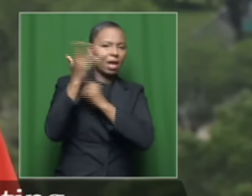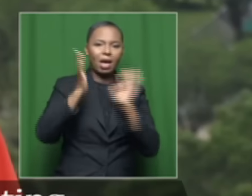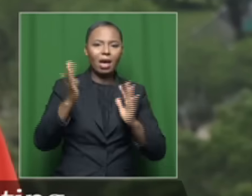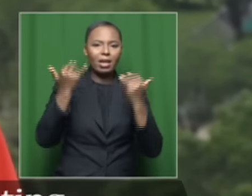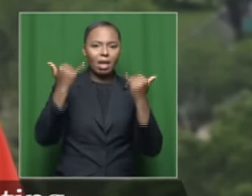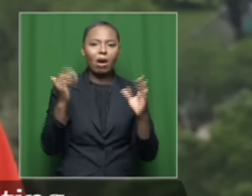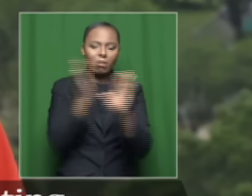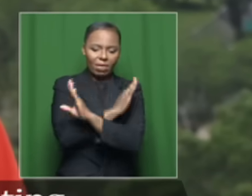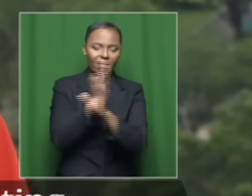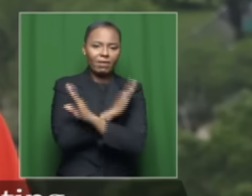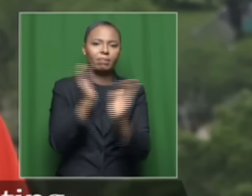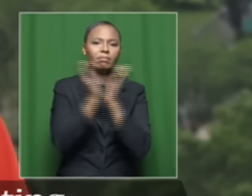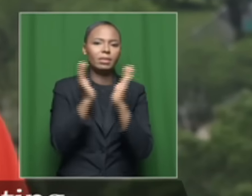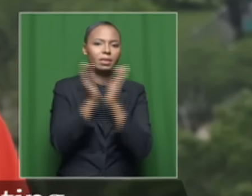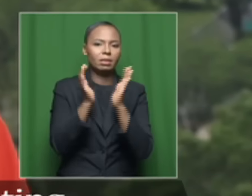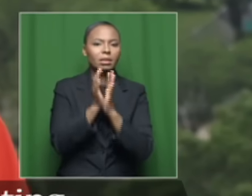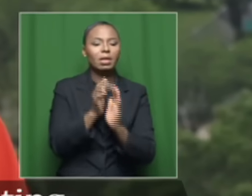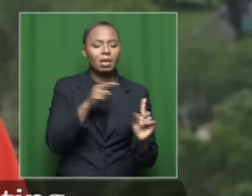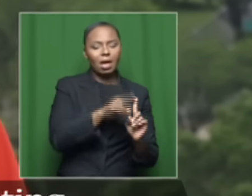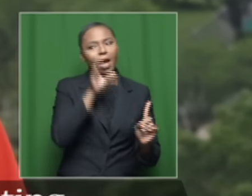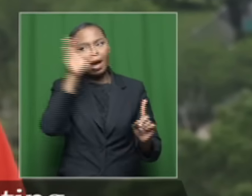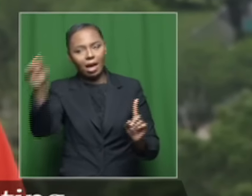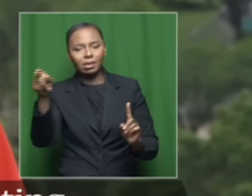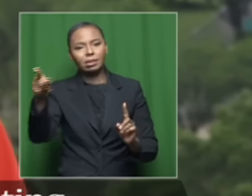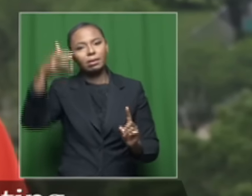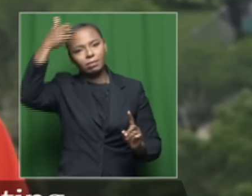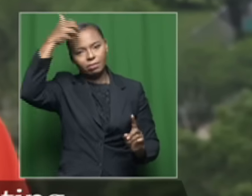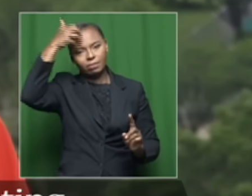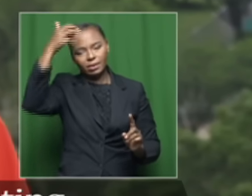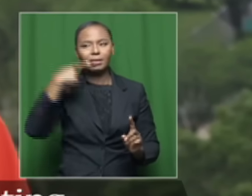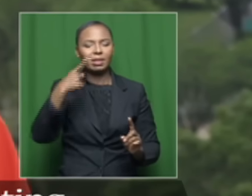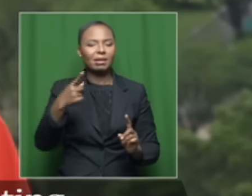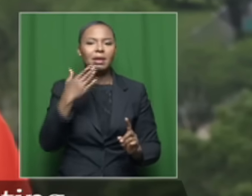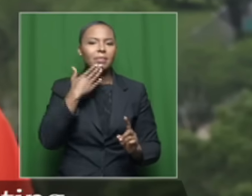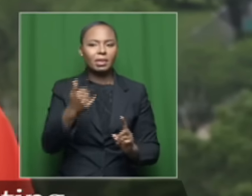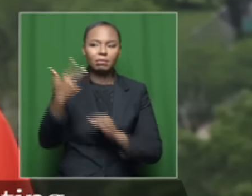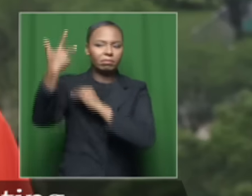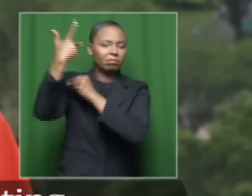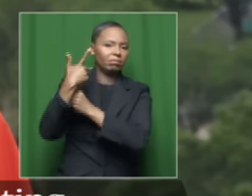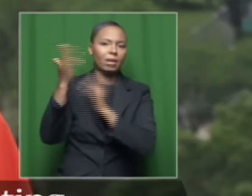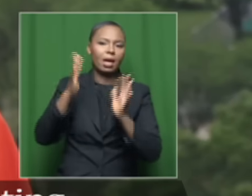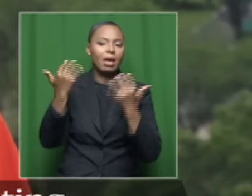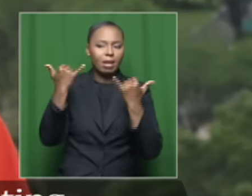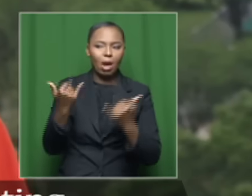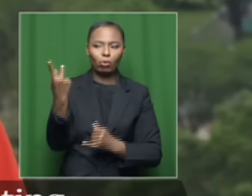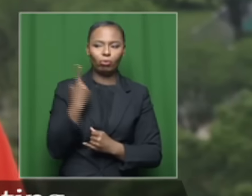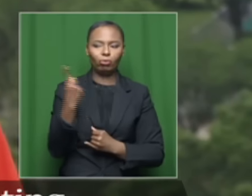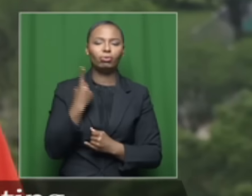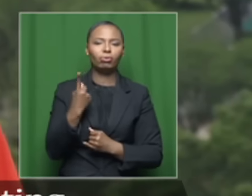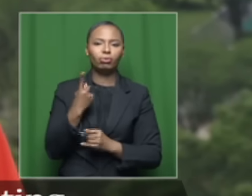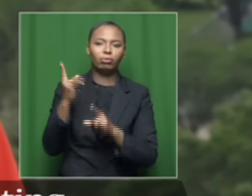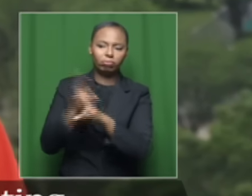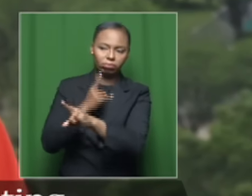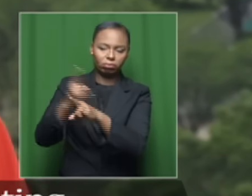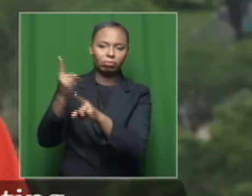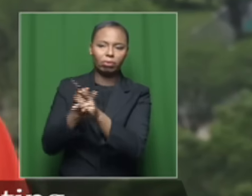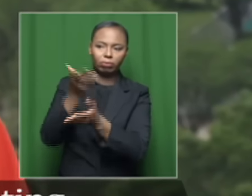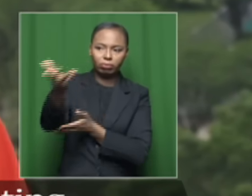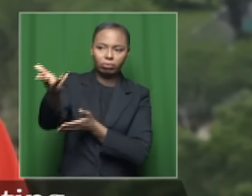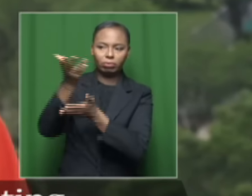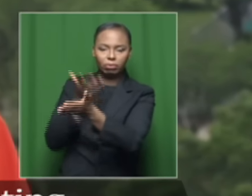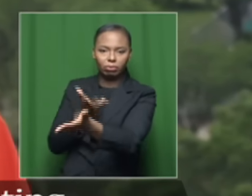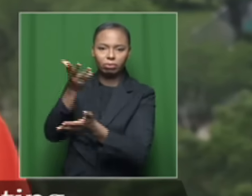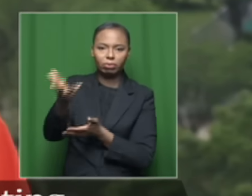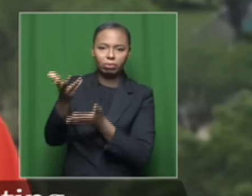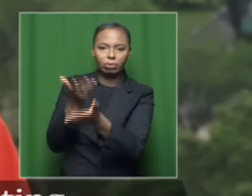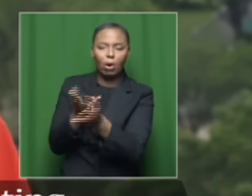to speak to Donald Trump without reporters and cameras in the room, and he will be hoping at that point he will be able to